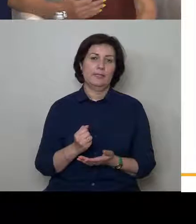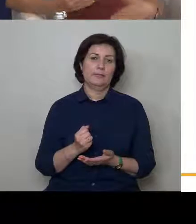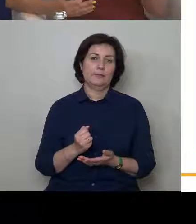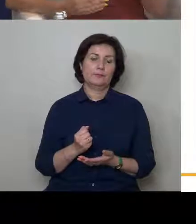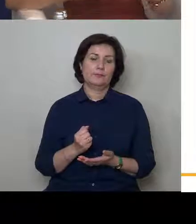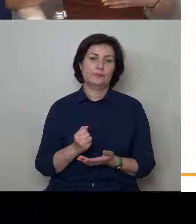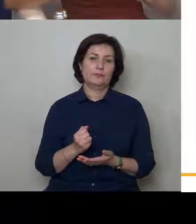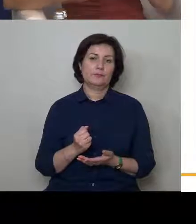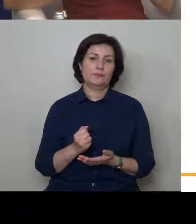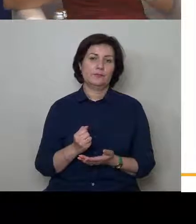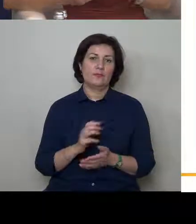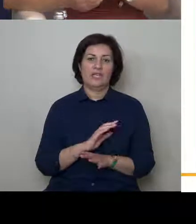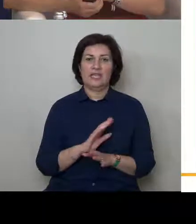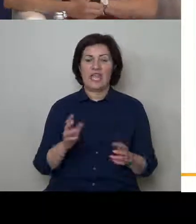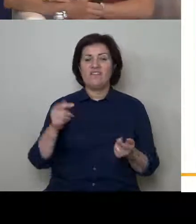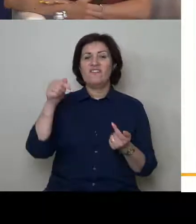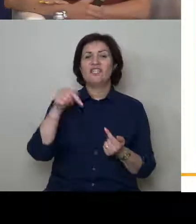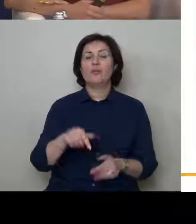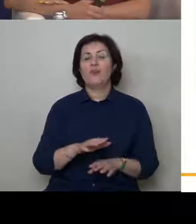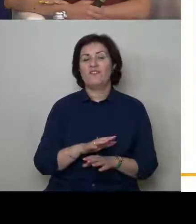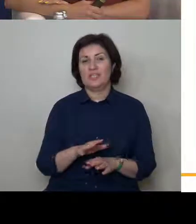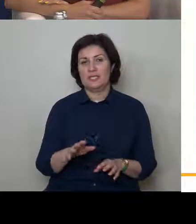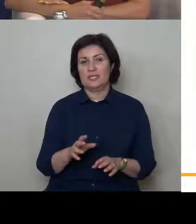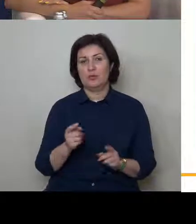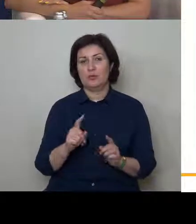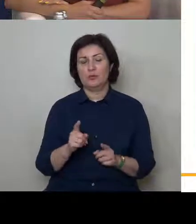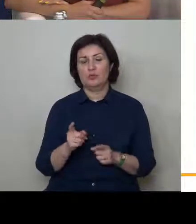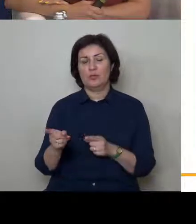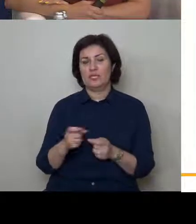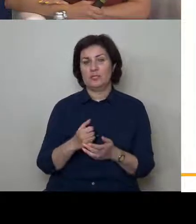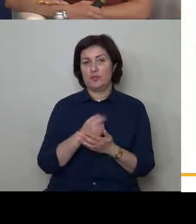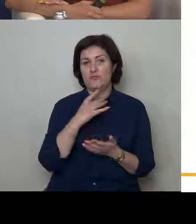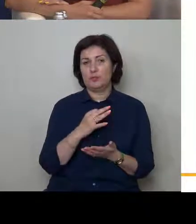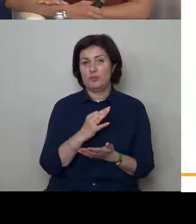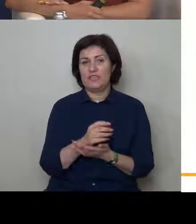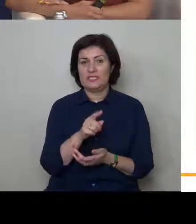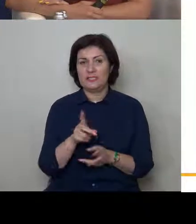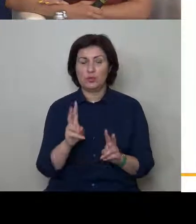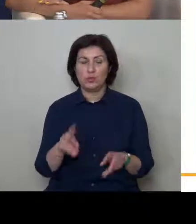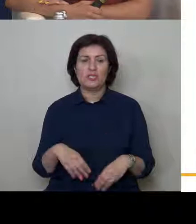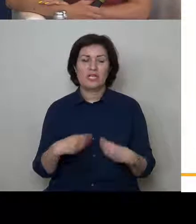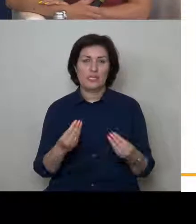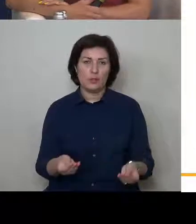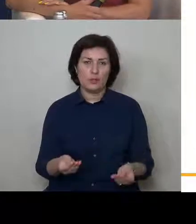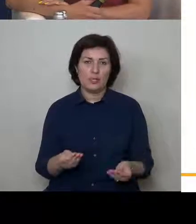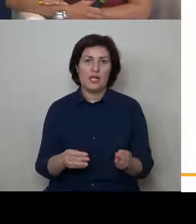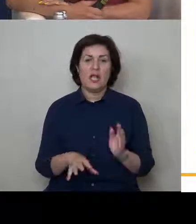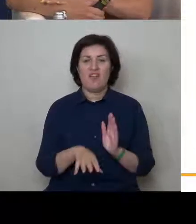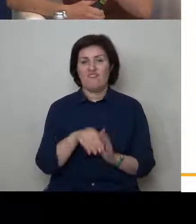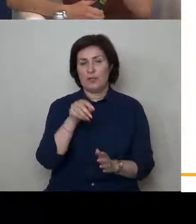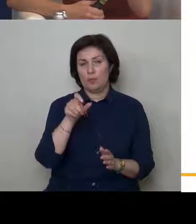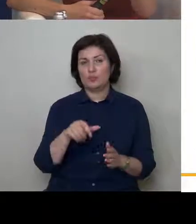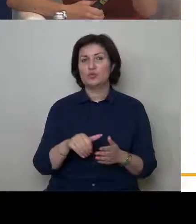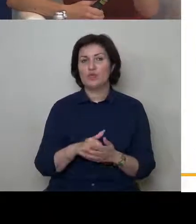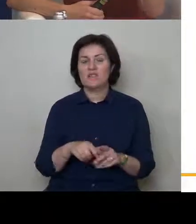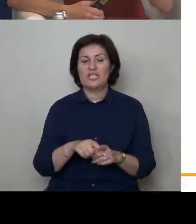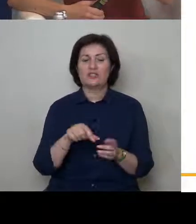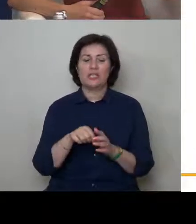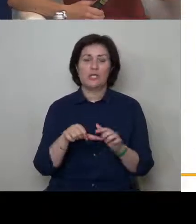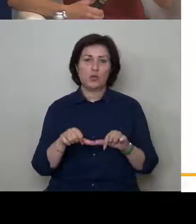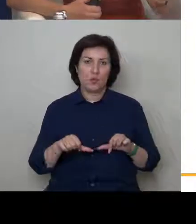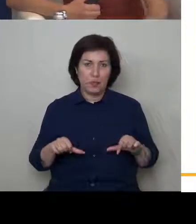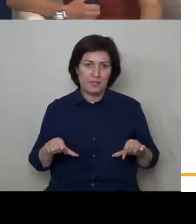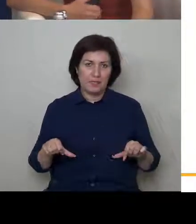here we have some incongruence, because those who are held liable are the ones